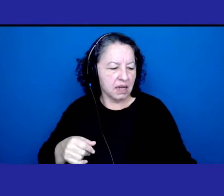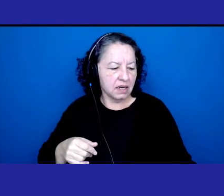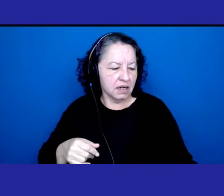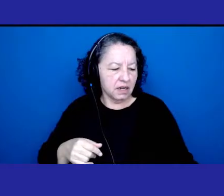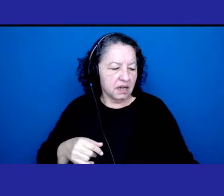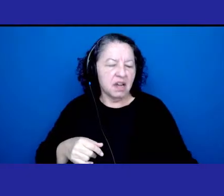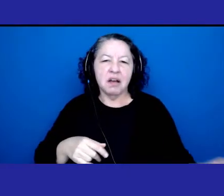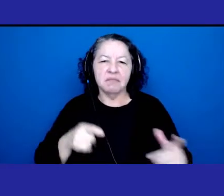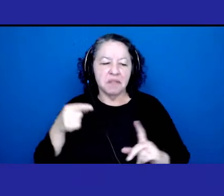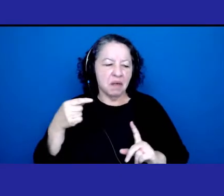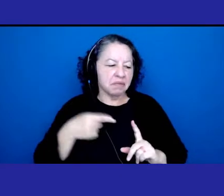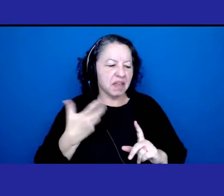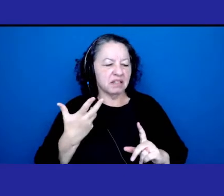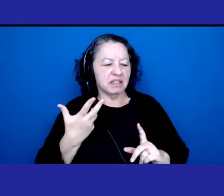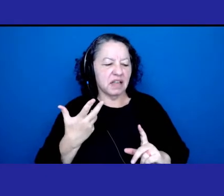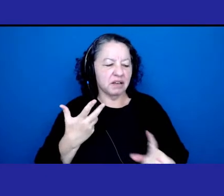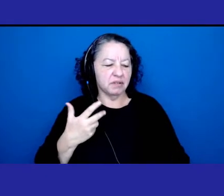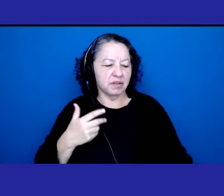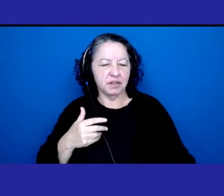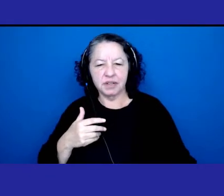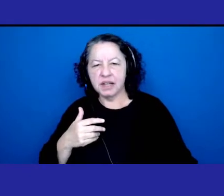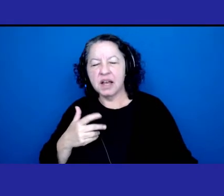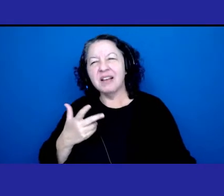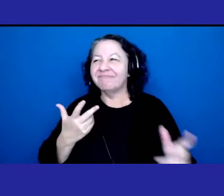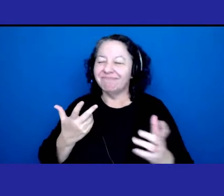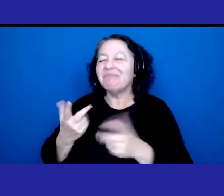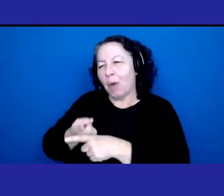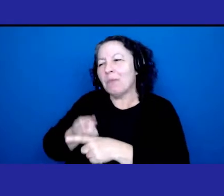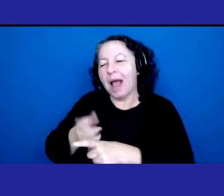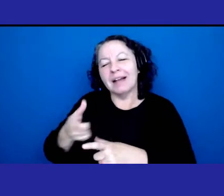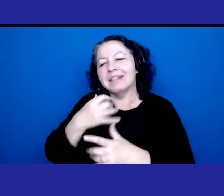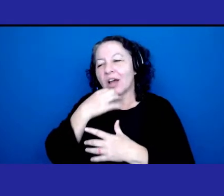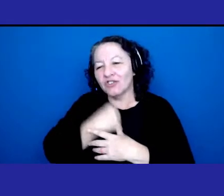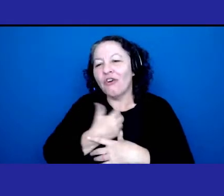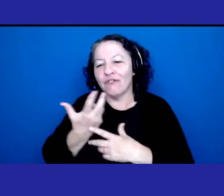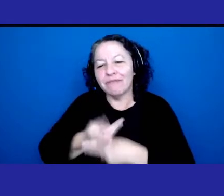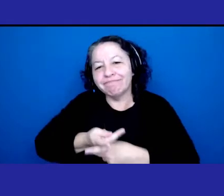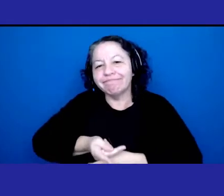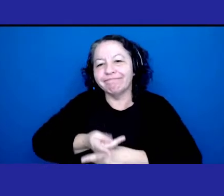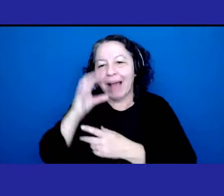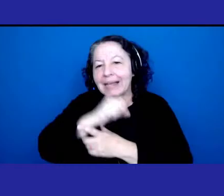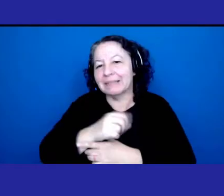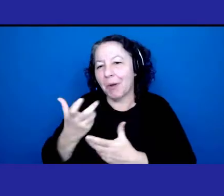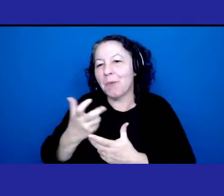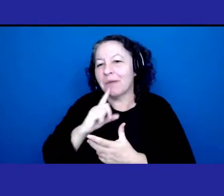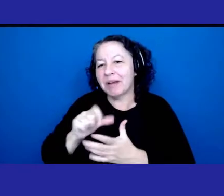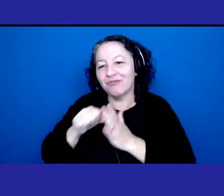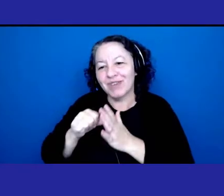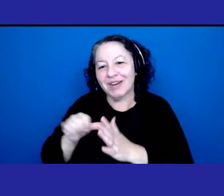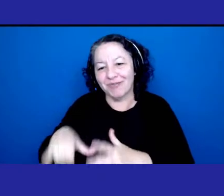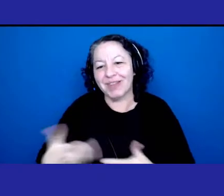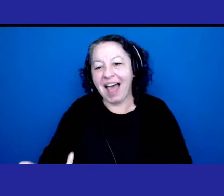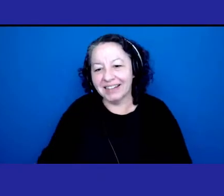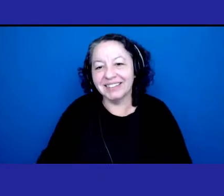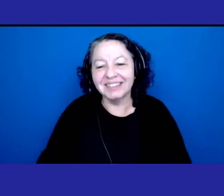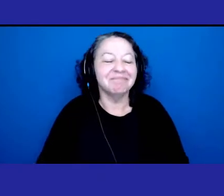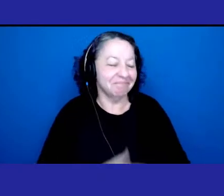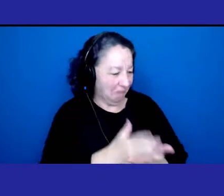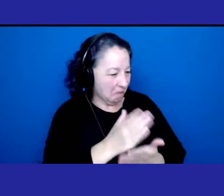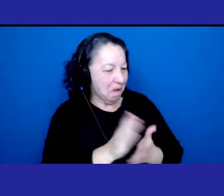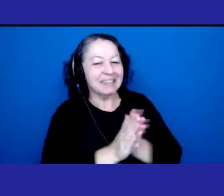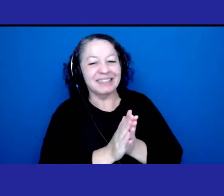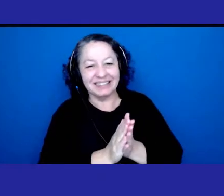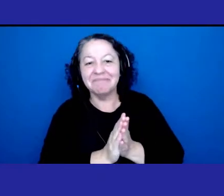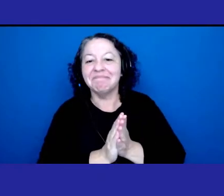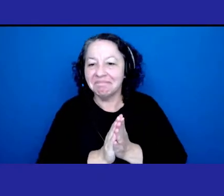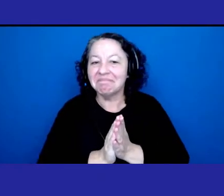collection. Correct. So I And that's think a that very was- conservative estimate. I'd like to reiterate that. All right, so then